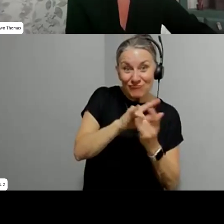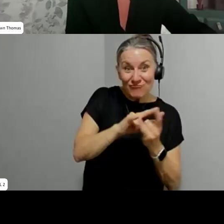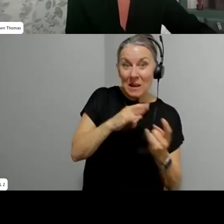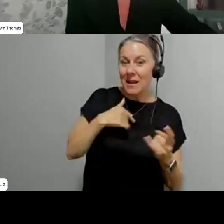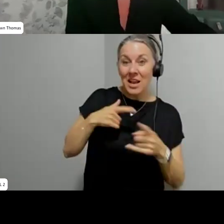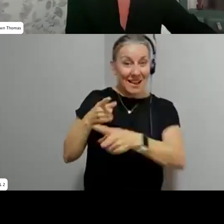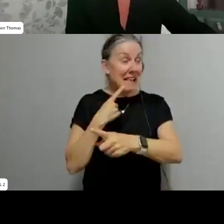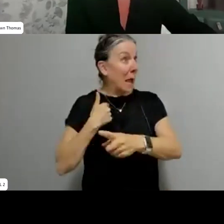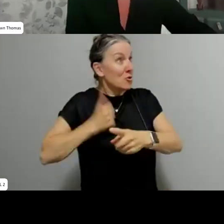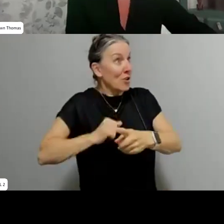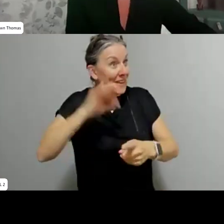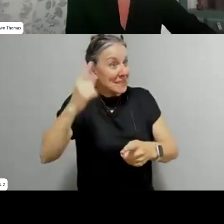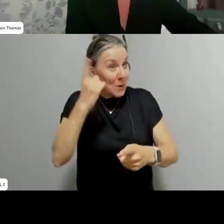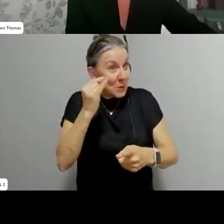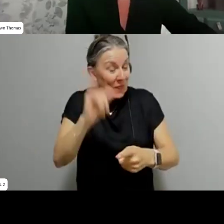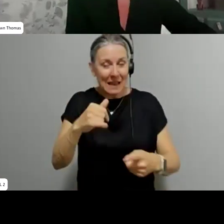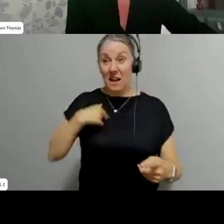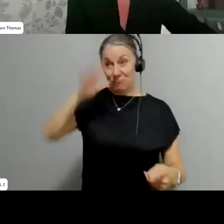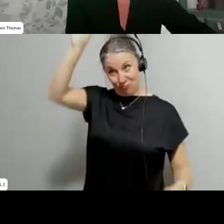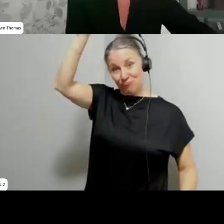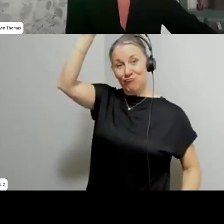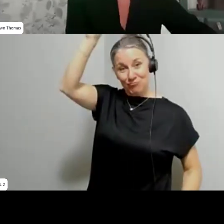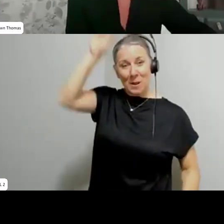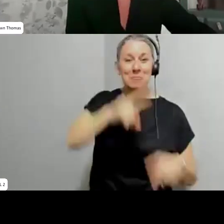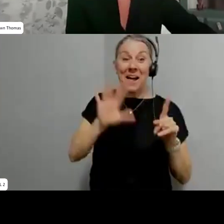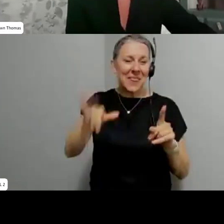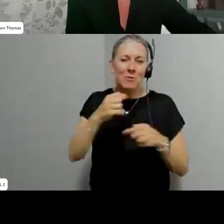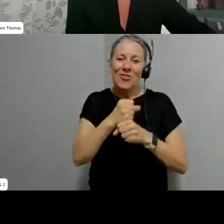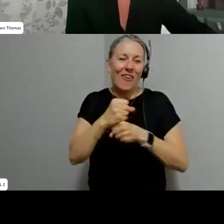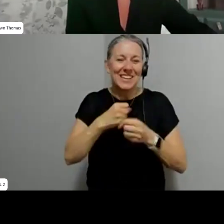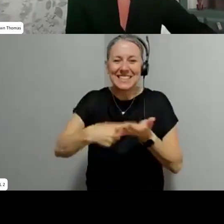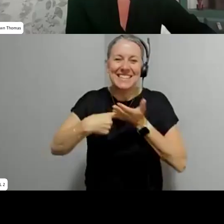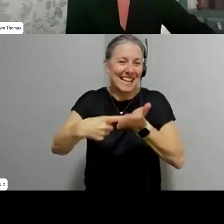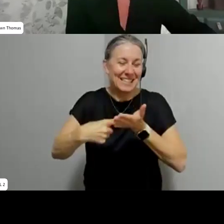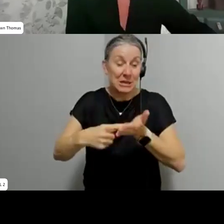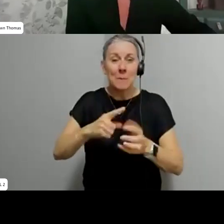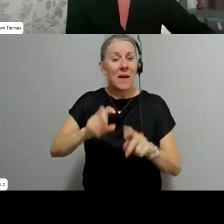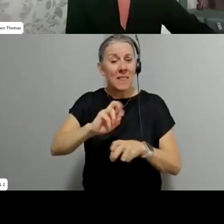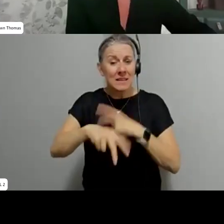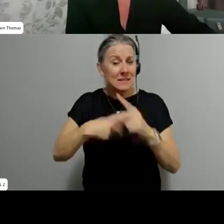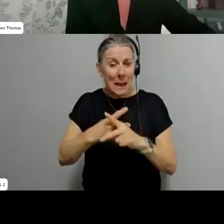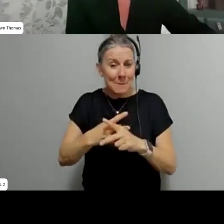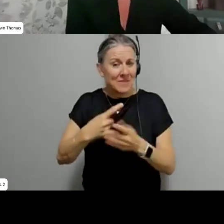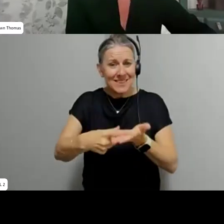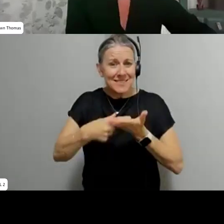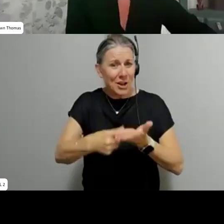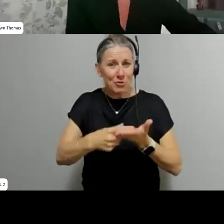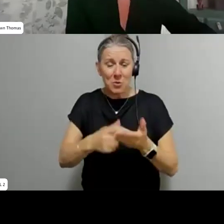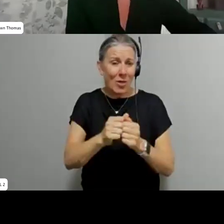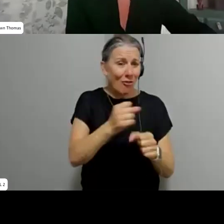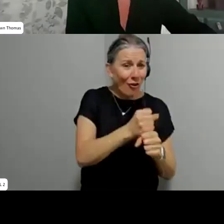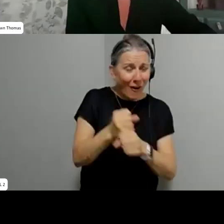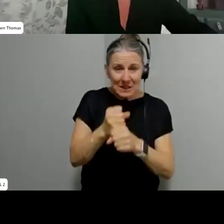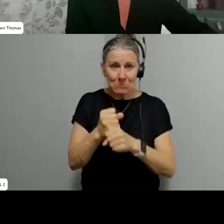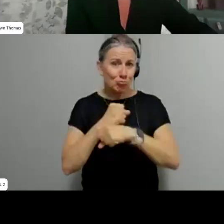actually just a confluence over a cup of coffee. And those confluence conversations over a cup of coffee, whether it's virtual